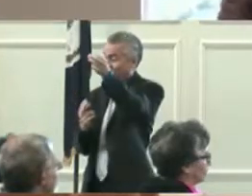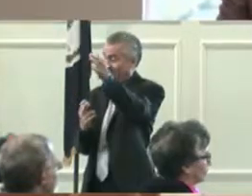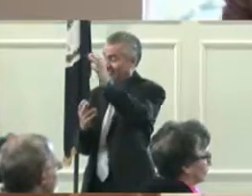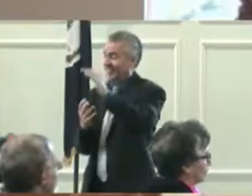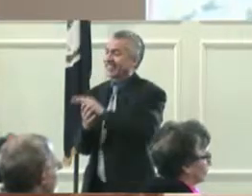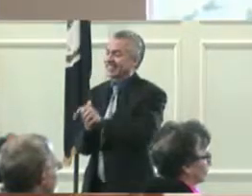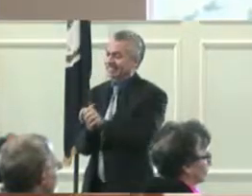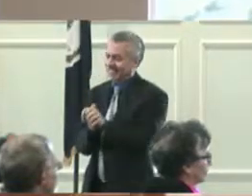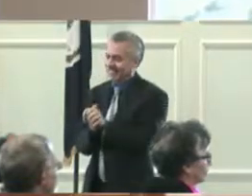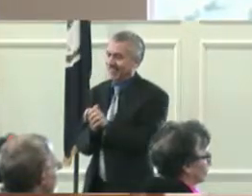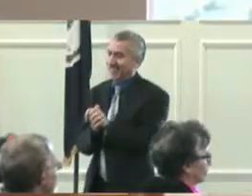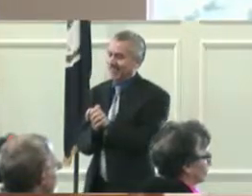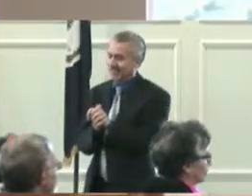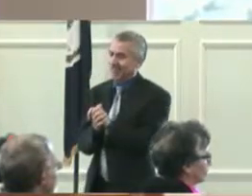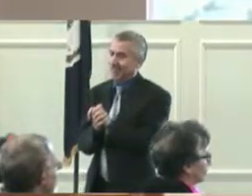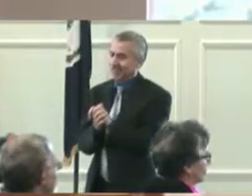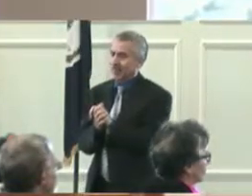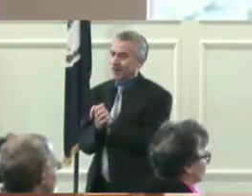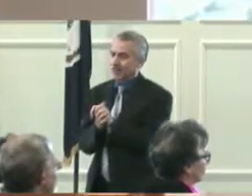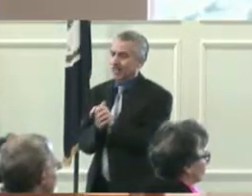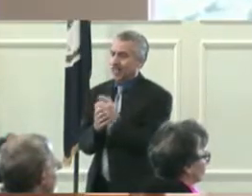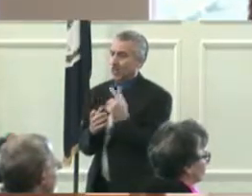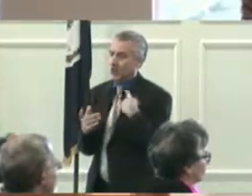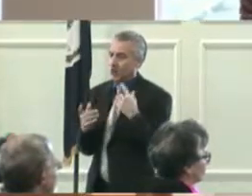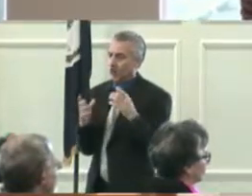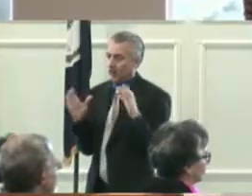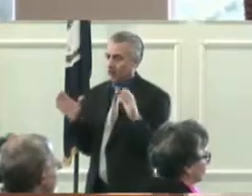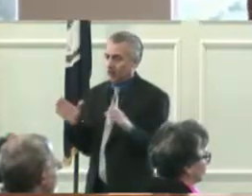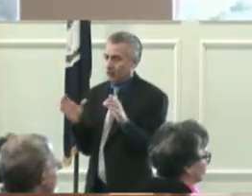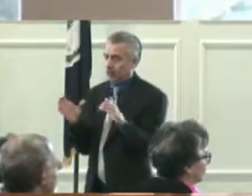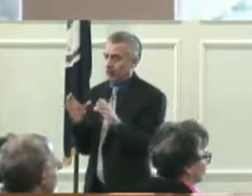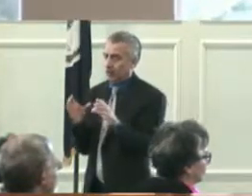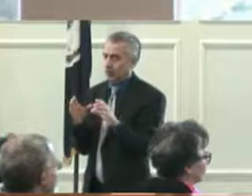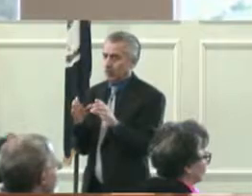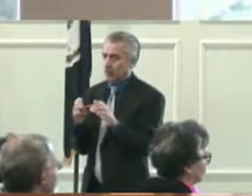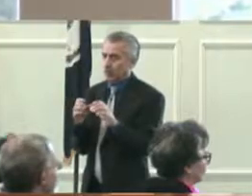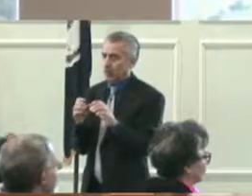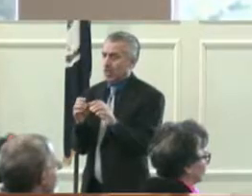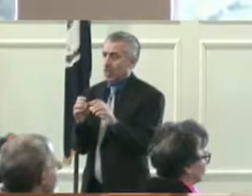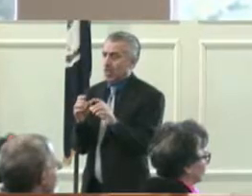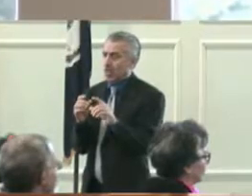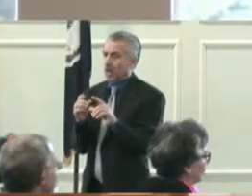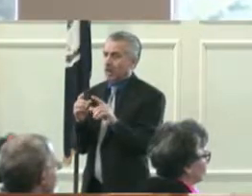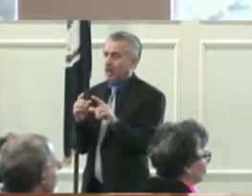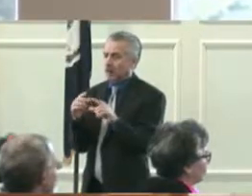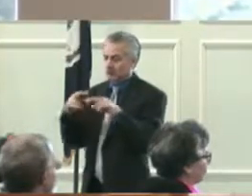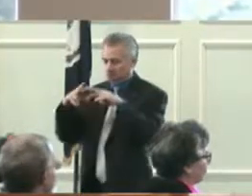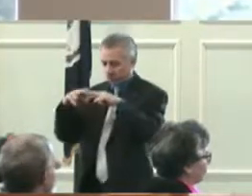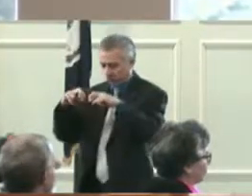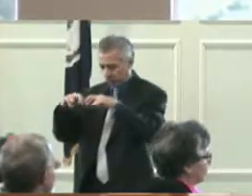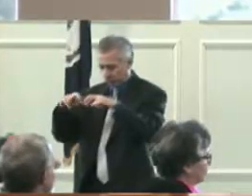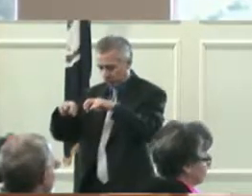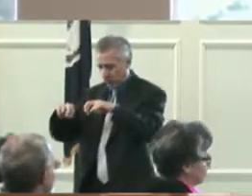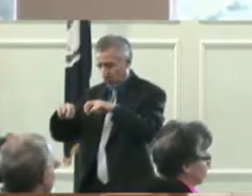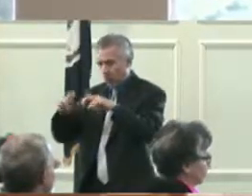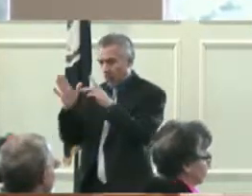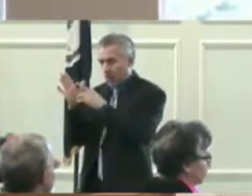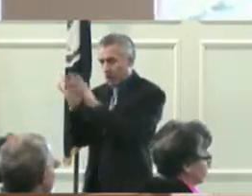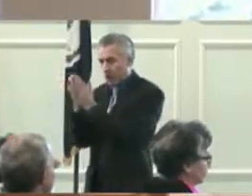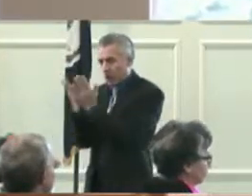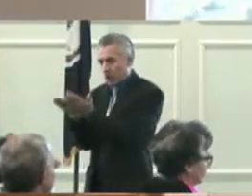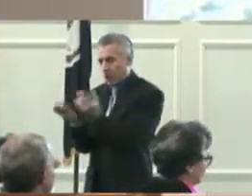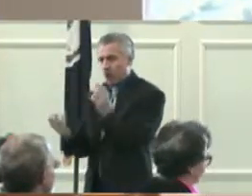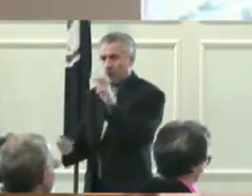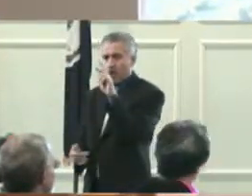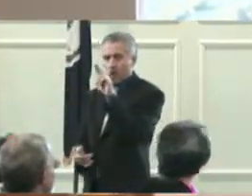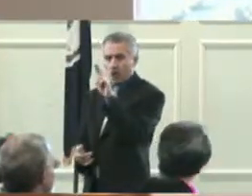right? And maybe we'll focus now on the book of Revelation. And so thank you. Thank